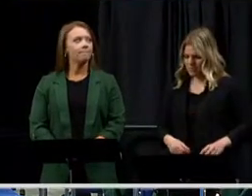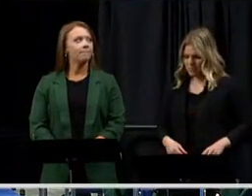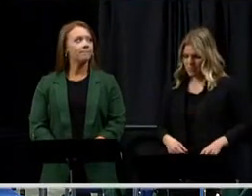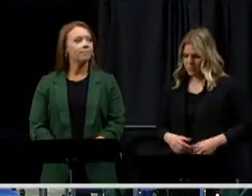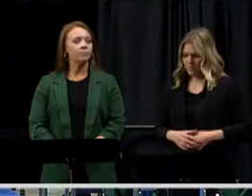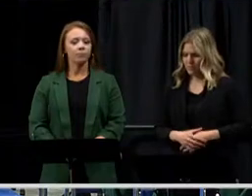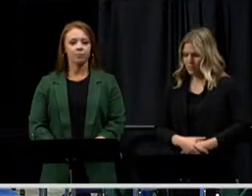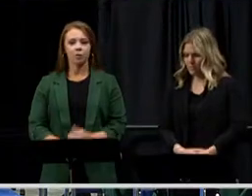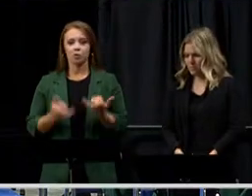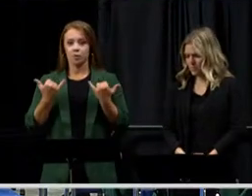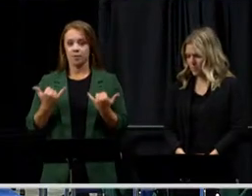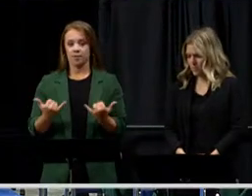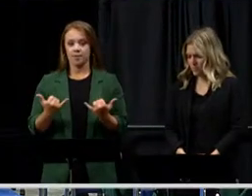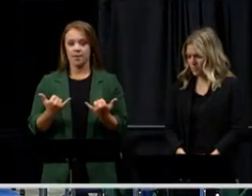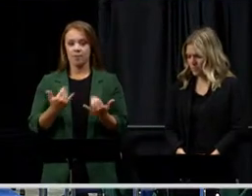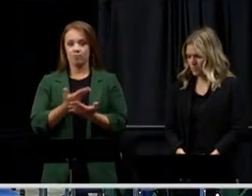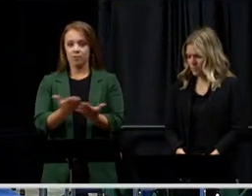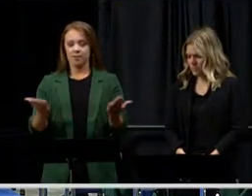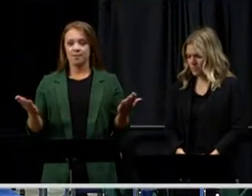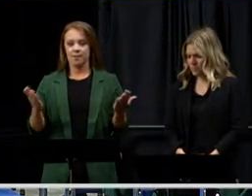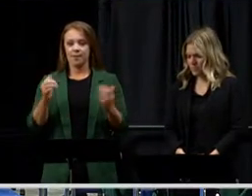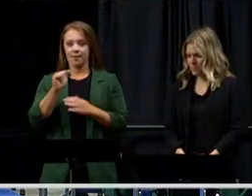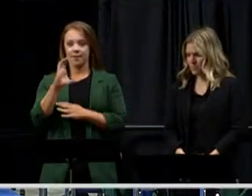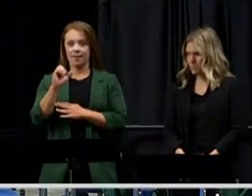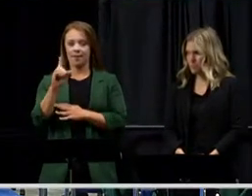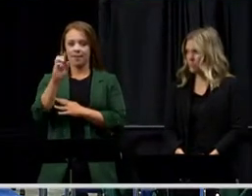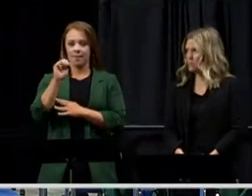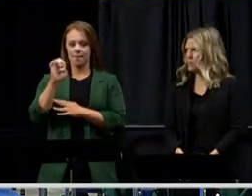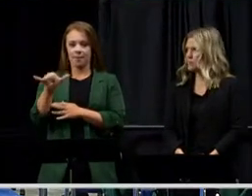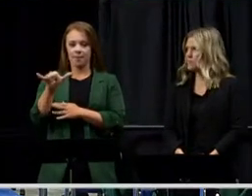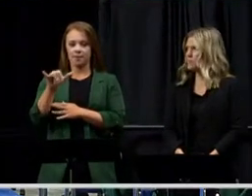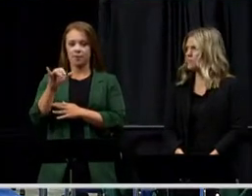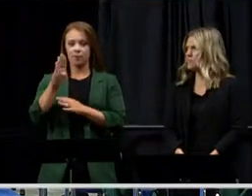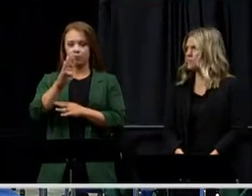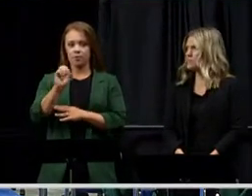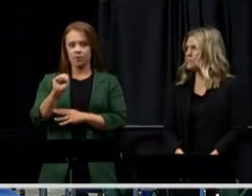We now present the academies of Bryan Station High School.